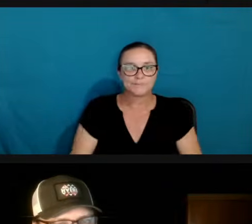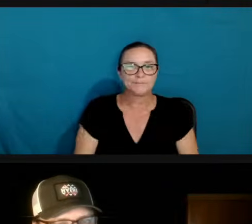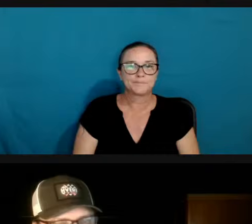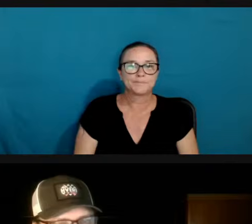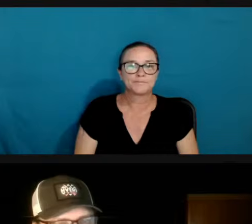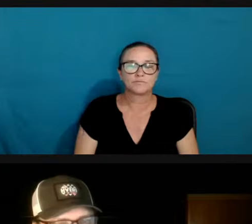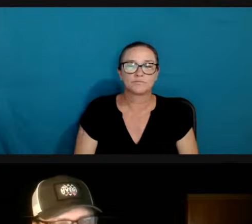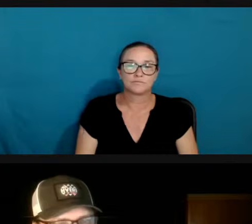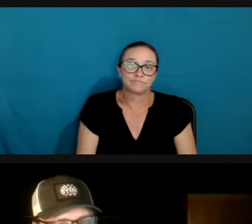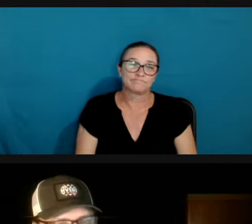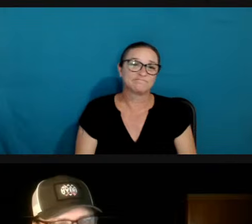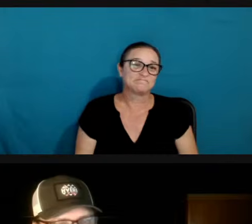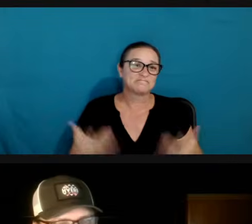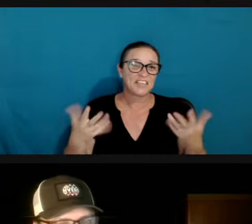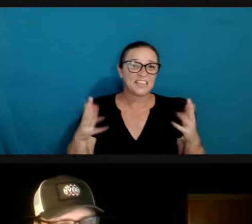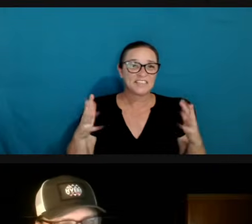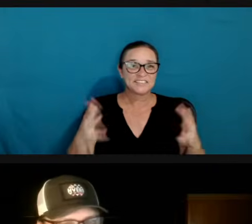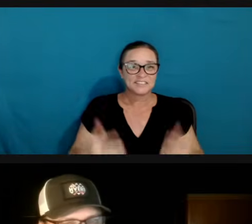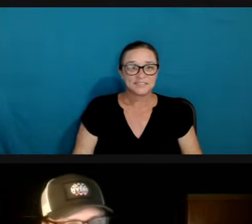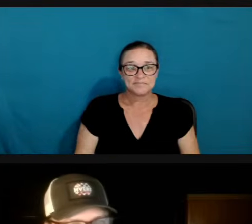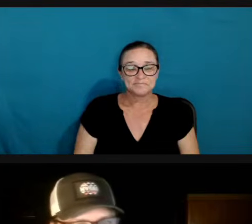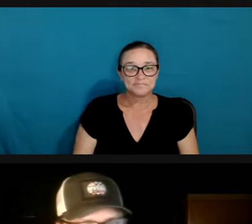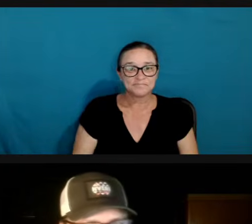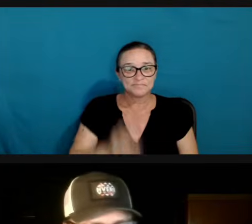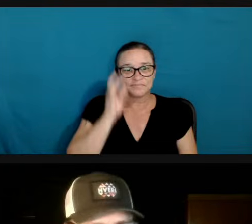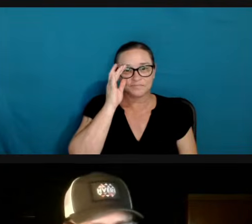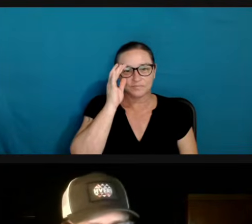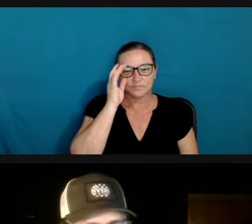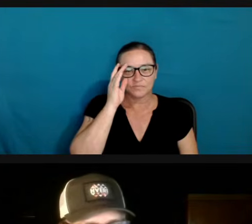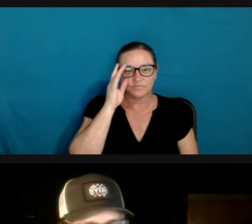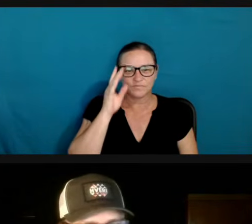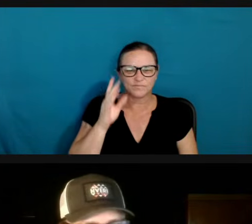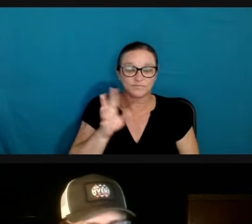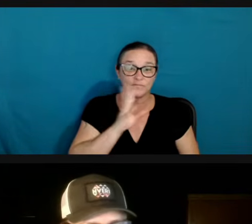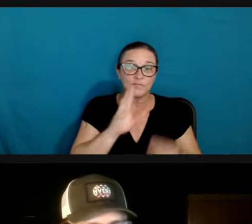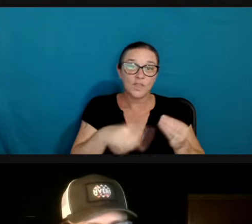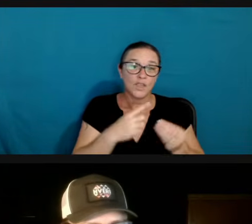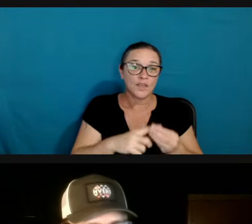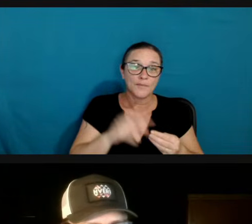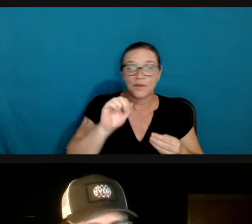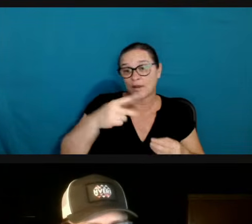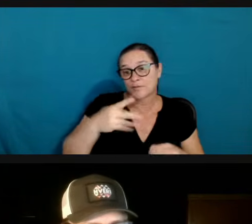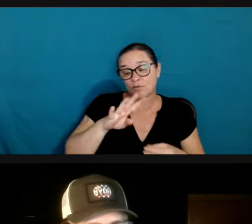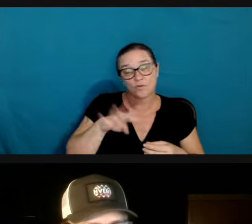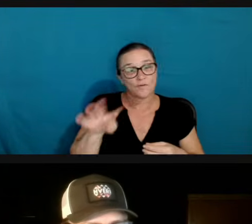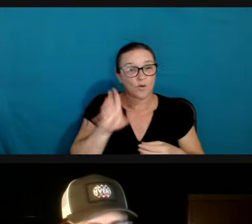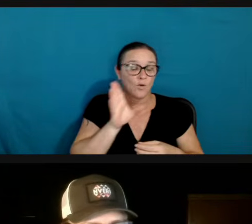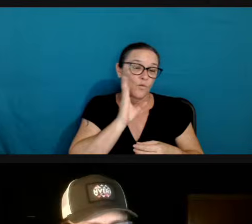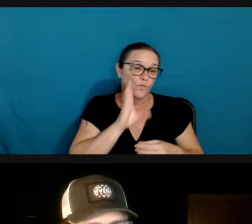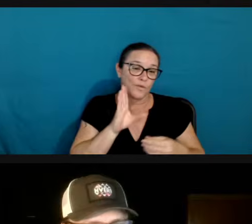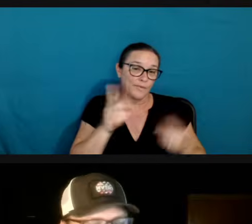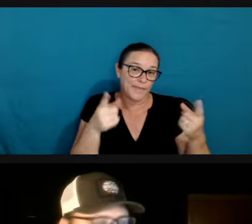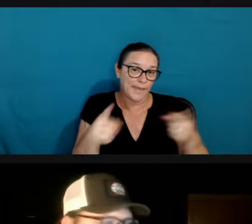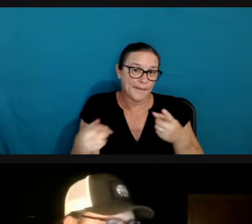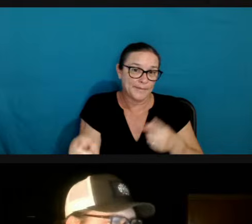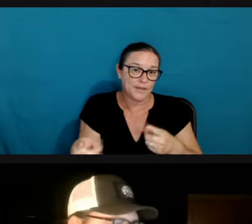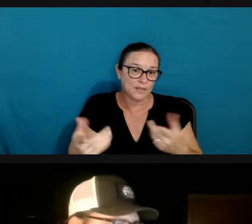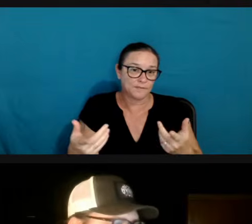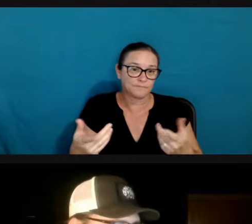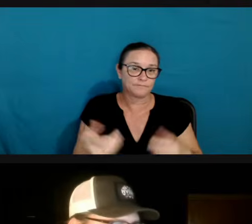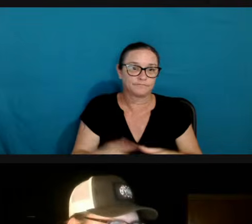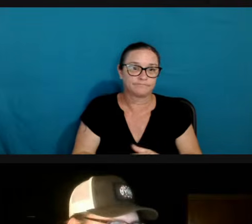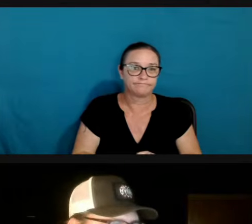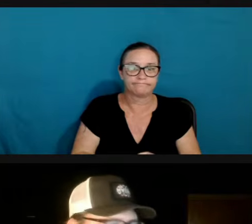That's basically it. Otherwise, the background activity that suggests episode 44 is still coming is all the same as we expect. That's something we barely talk about